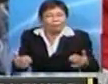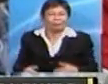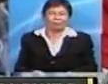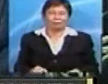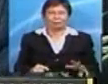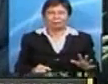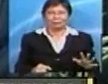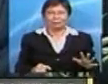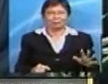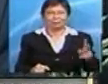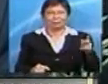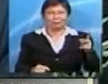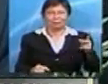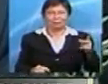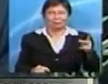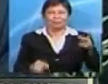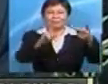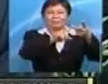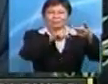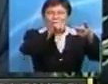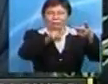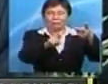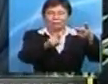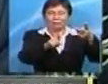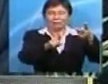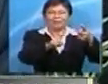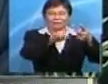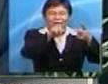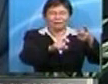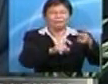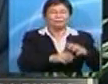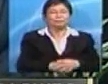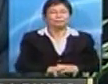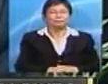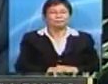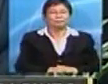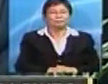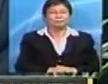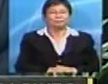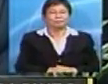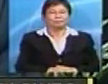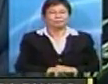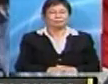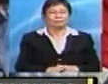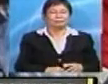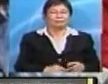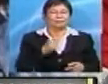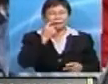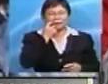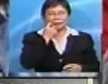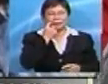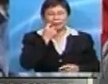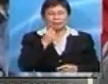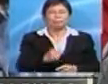not sure. The second question, yeah. Sorry, go ahead. No, go ahead with the second question. Oh, I'd much rather hear the answer to the first.